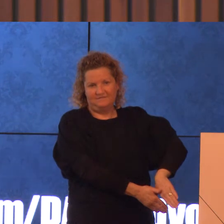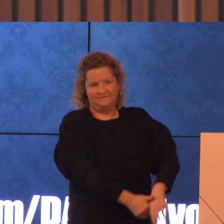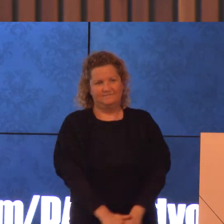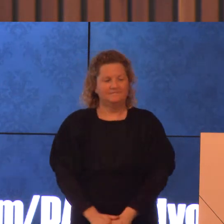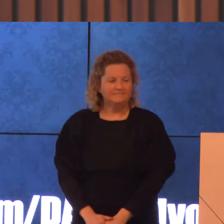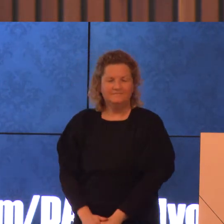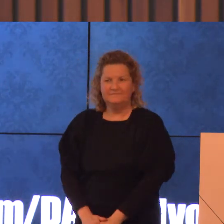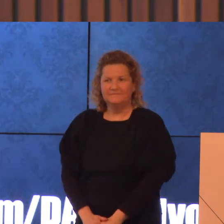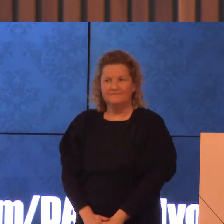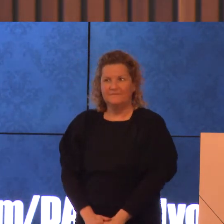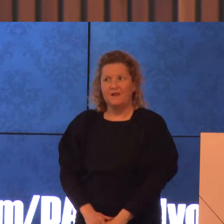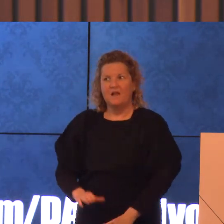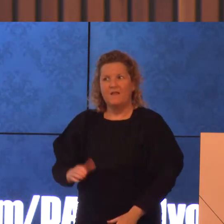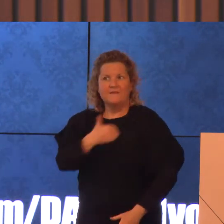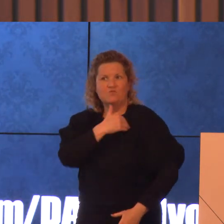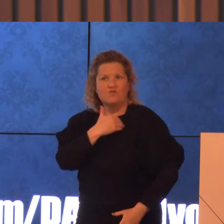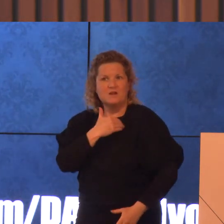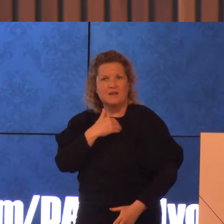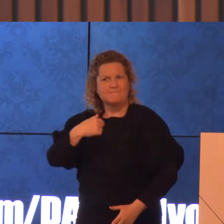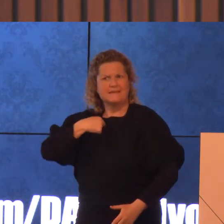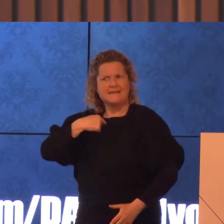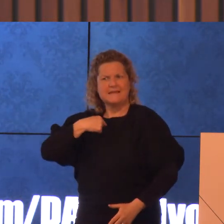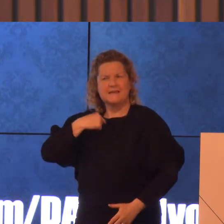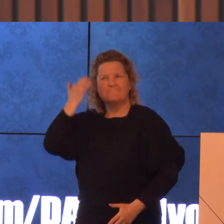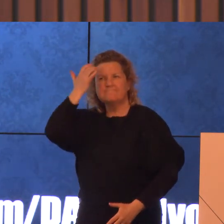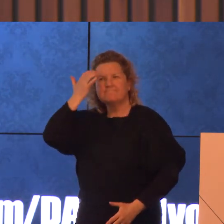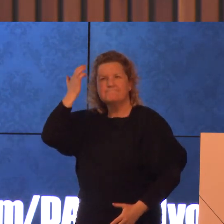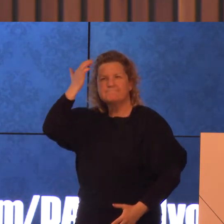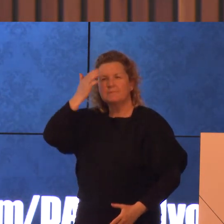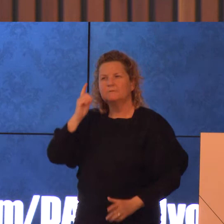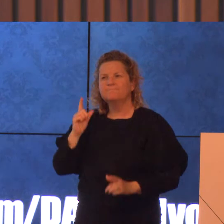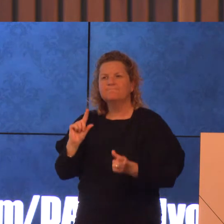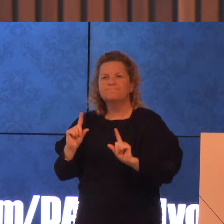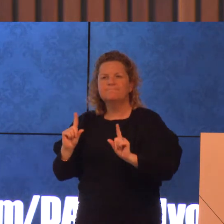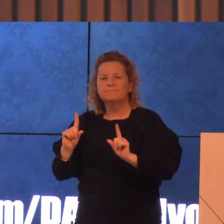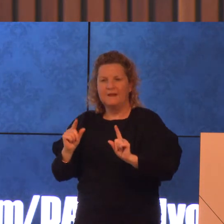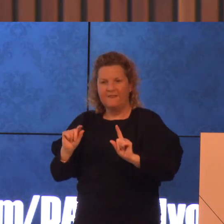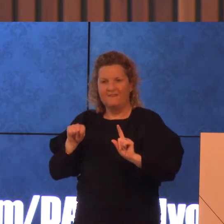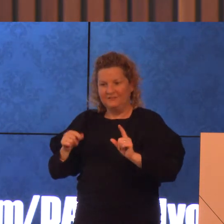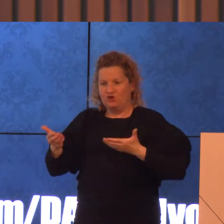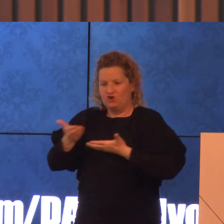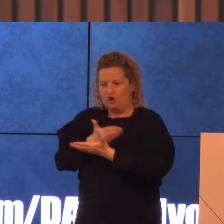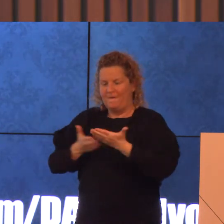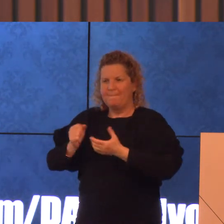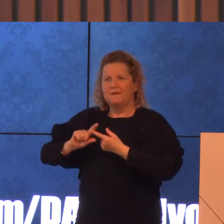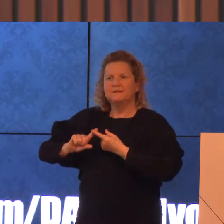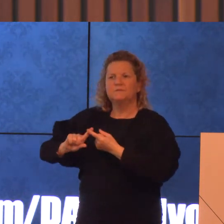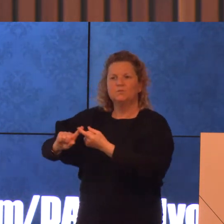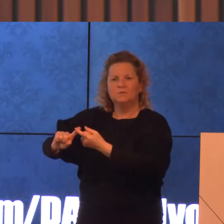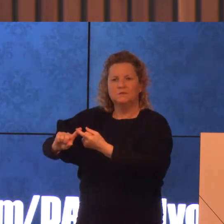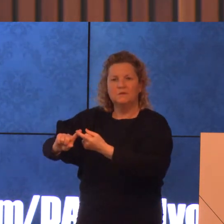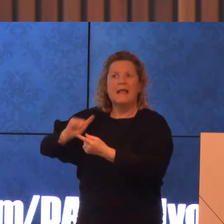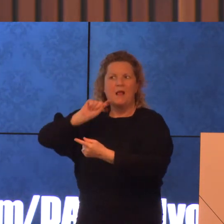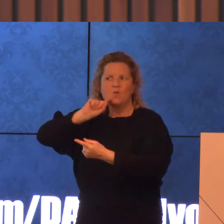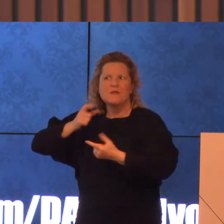what I certainly have taken from this morning is that the conversation must continue, and indeed it will continue, with